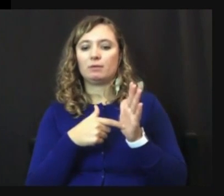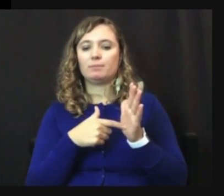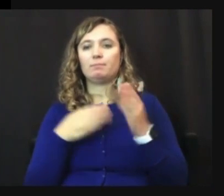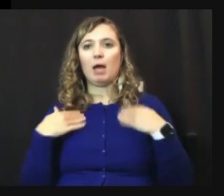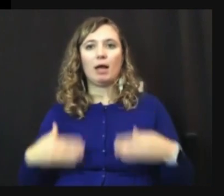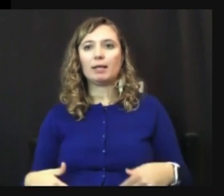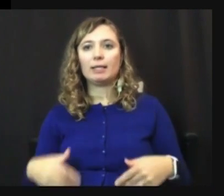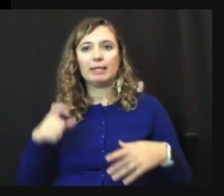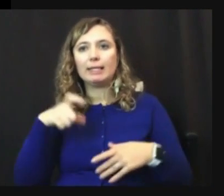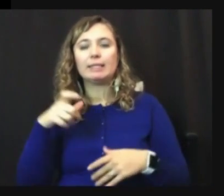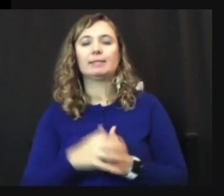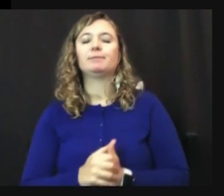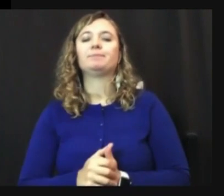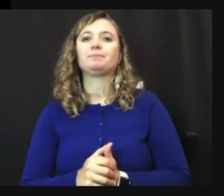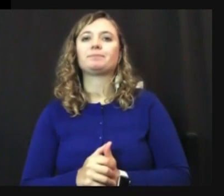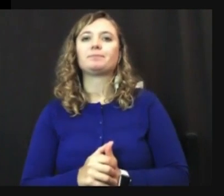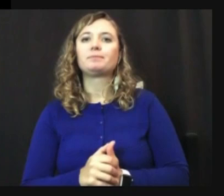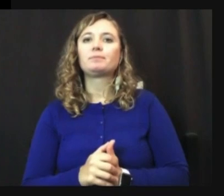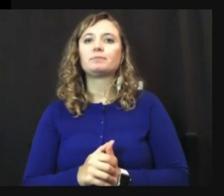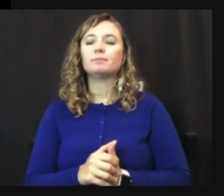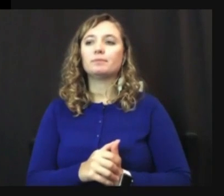of,